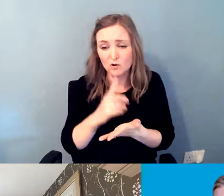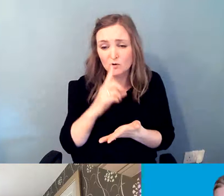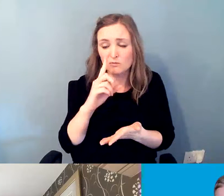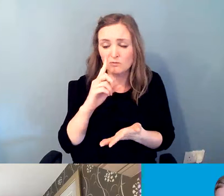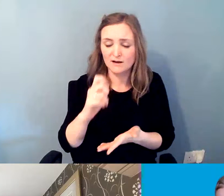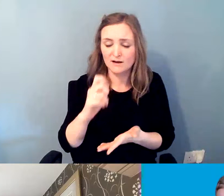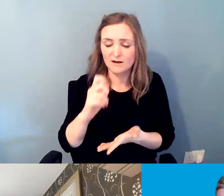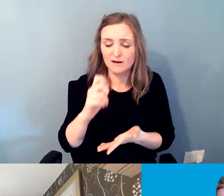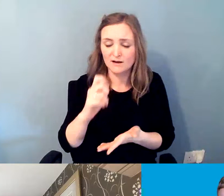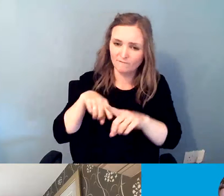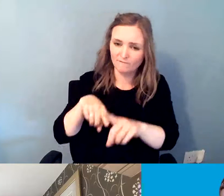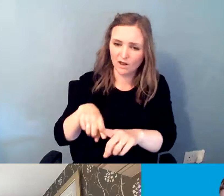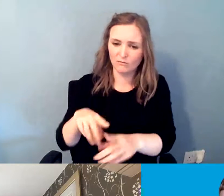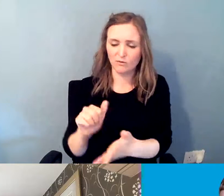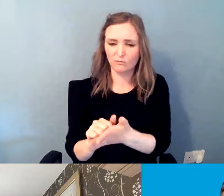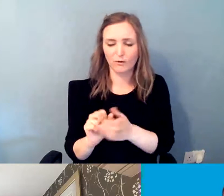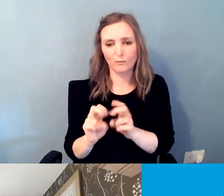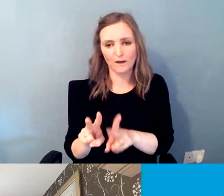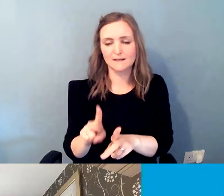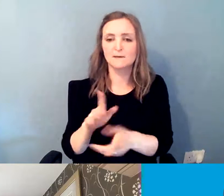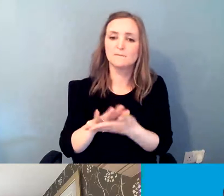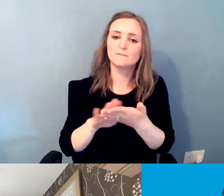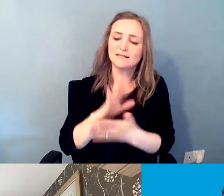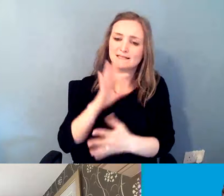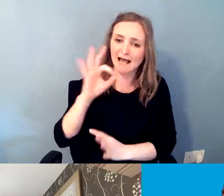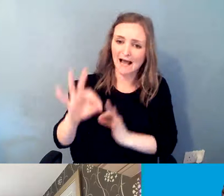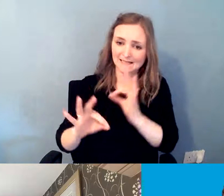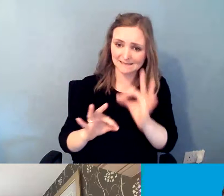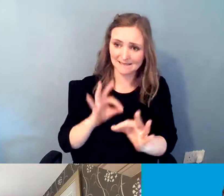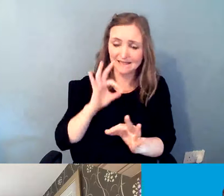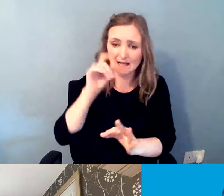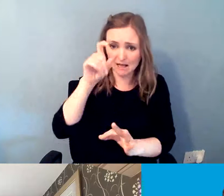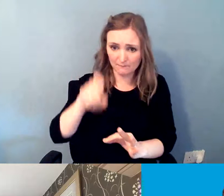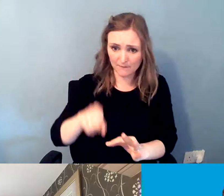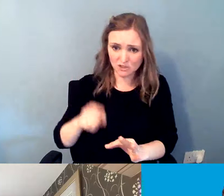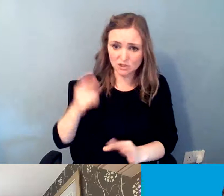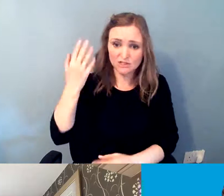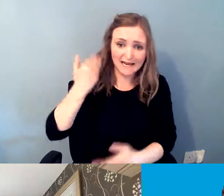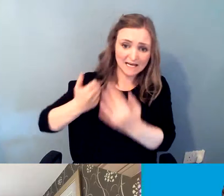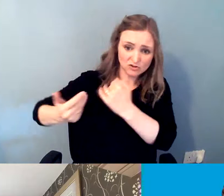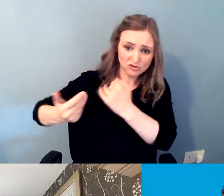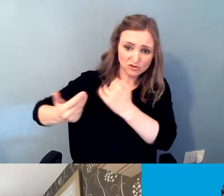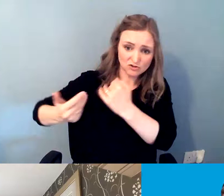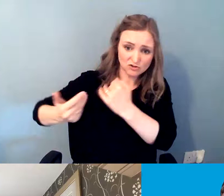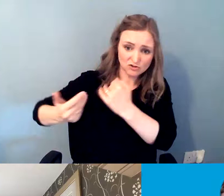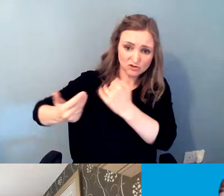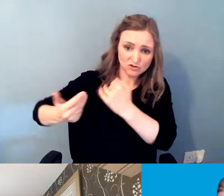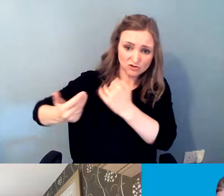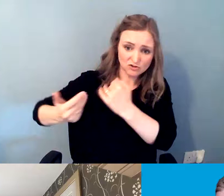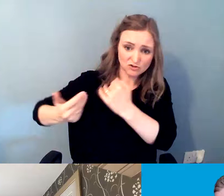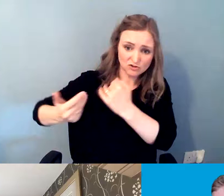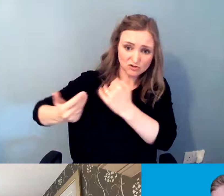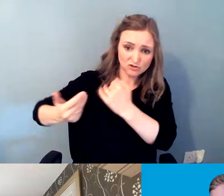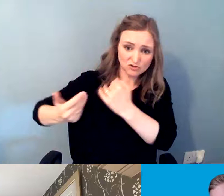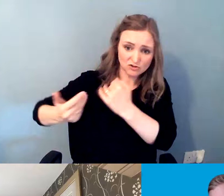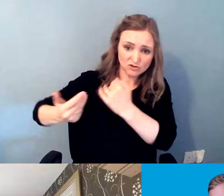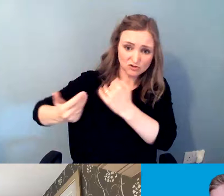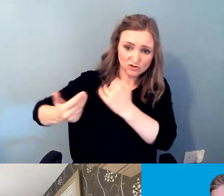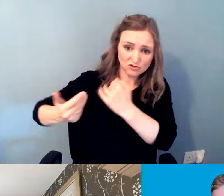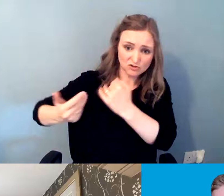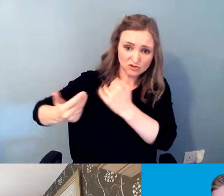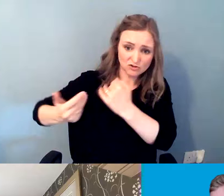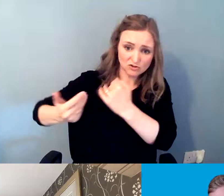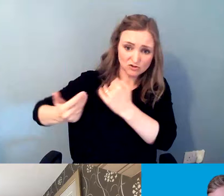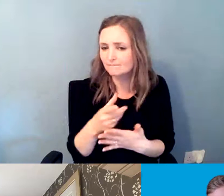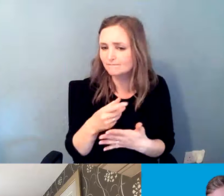history and ensuring that they understand the length of those symptoms. So I'm not going to take for granted if someone says to me, oh, yes,